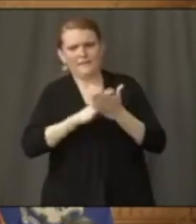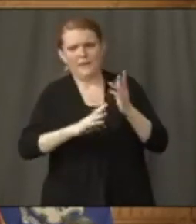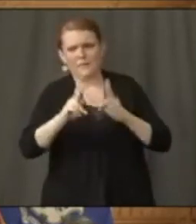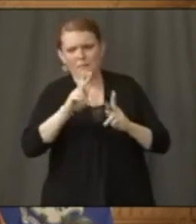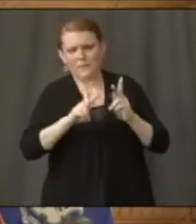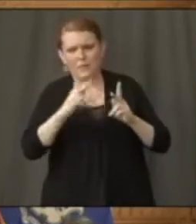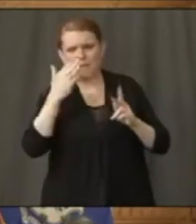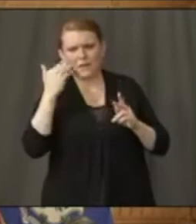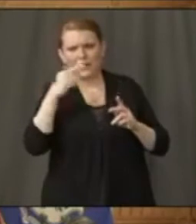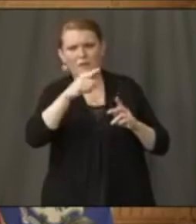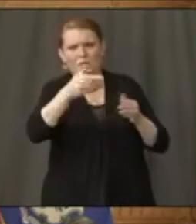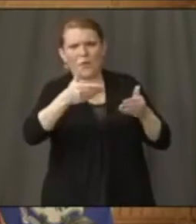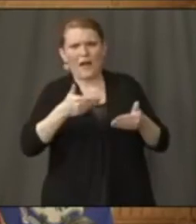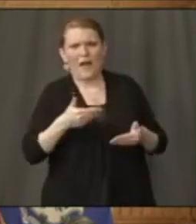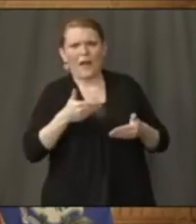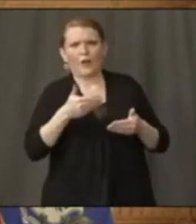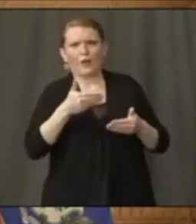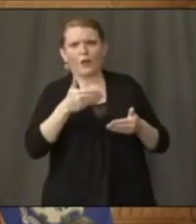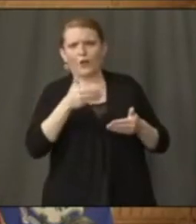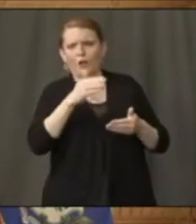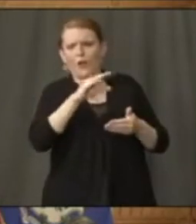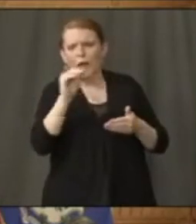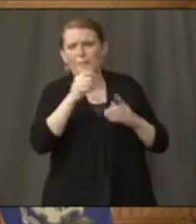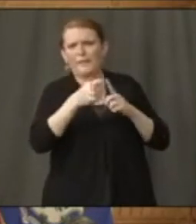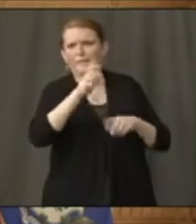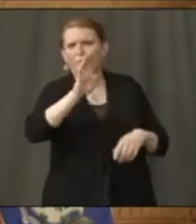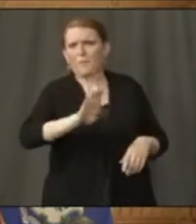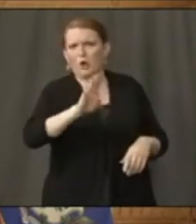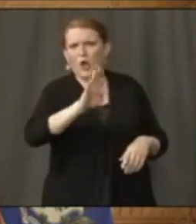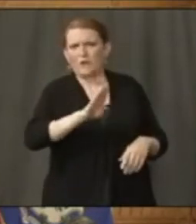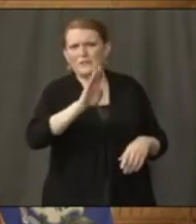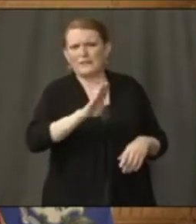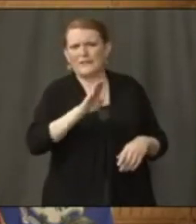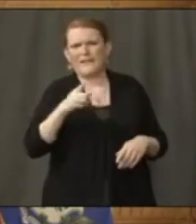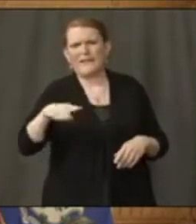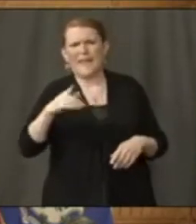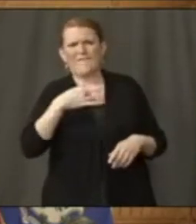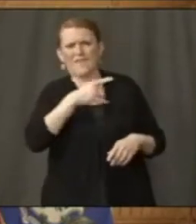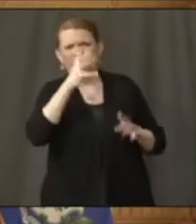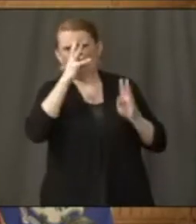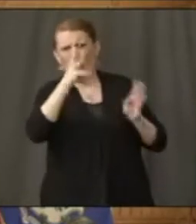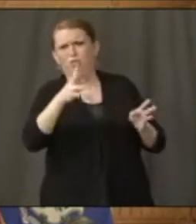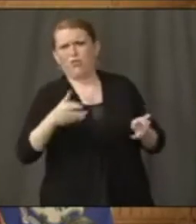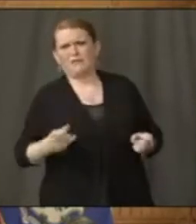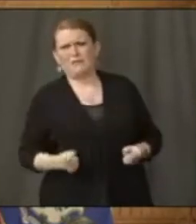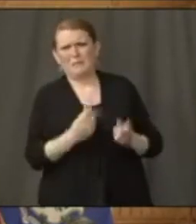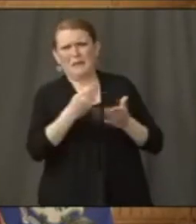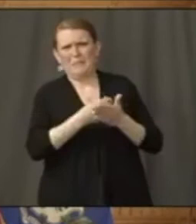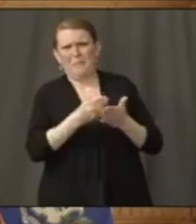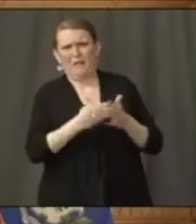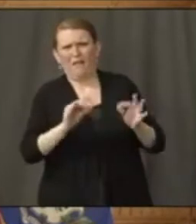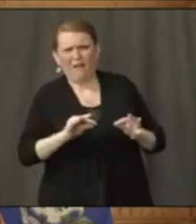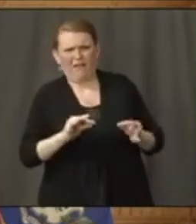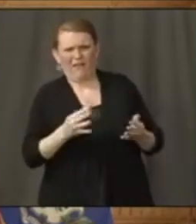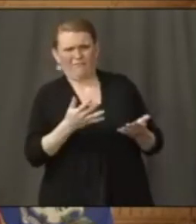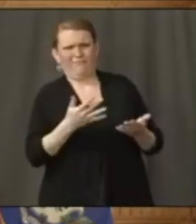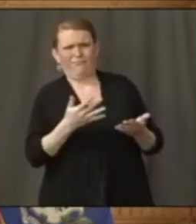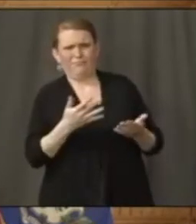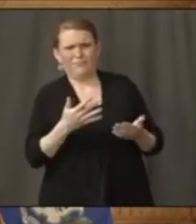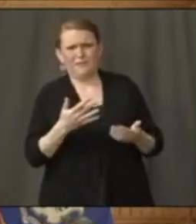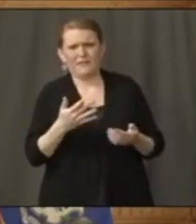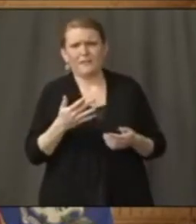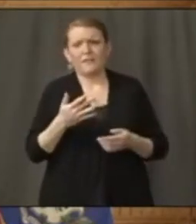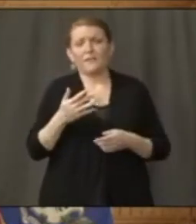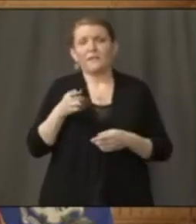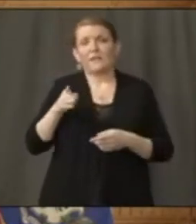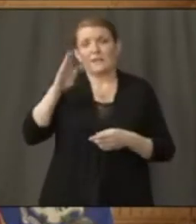calling it reckless spending and brought up the fact that Indra Nooyi worked for them, and he wants you to